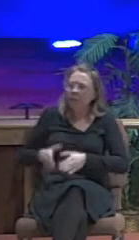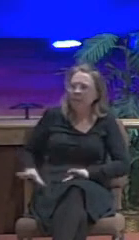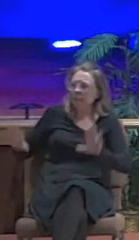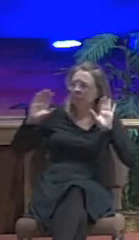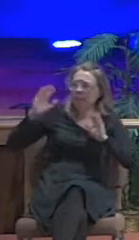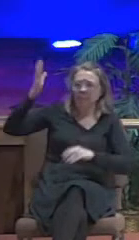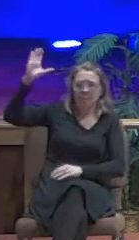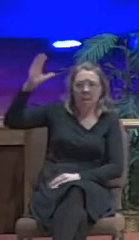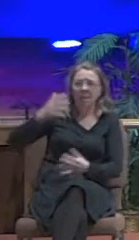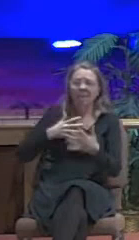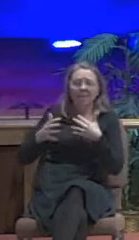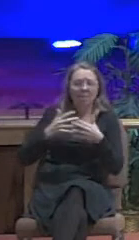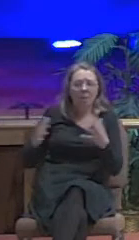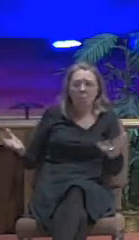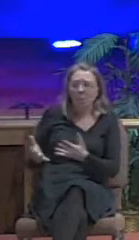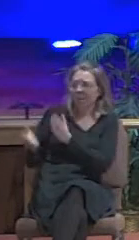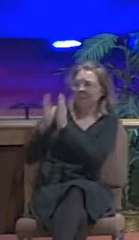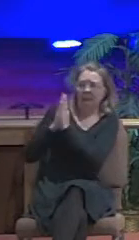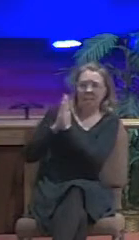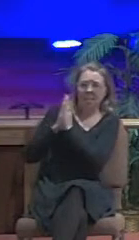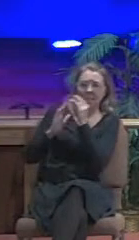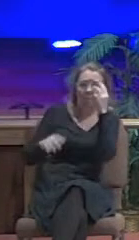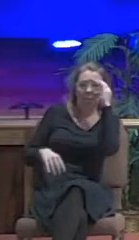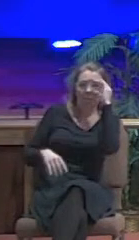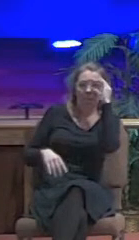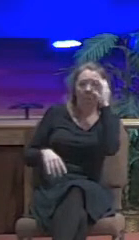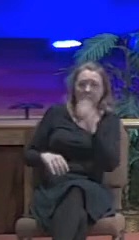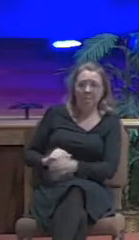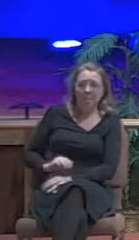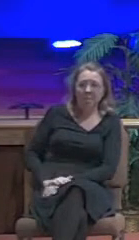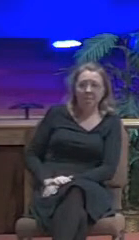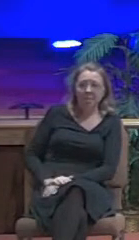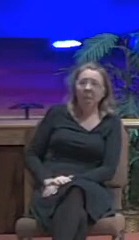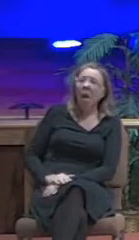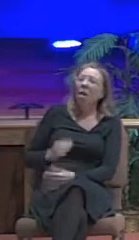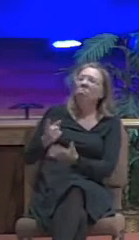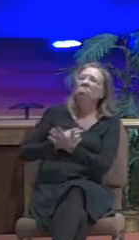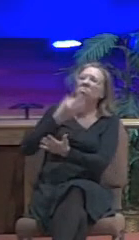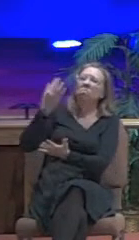guess what? Frequently, God will ask you to do something you don't want to do.